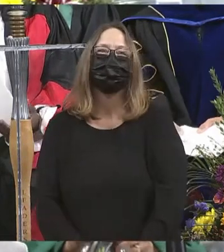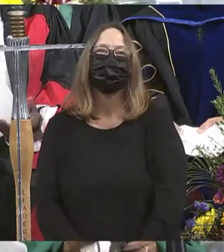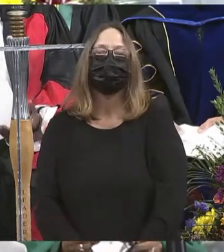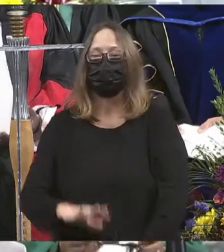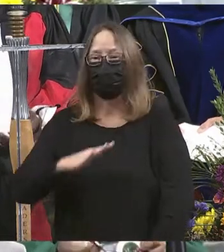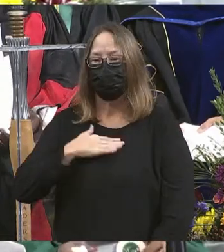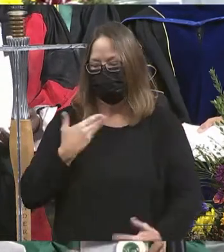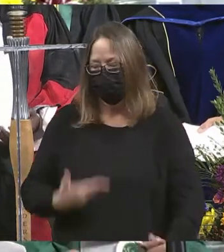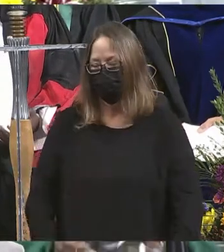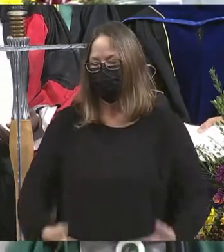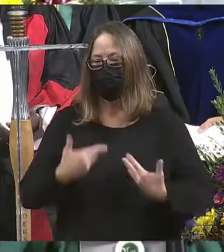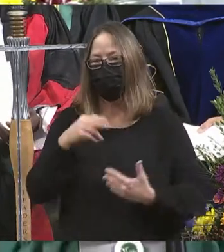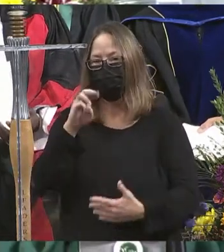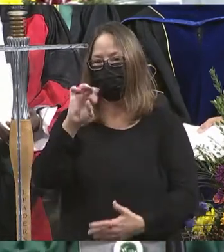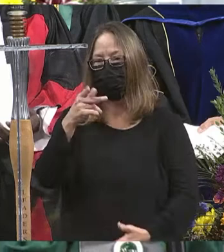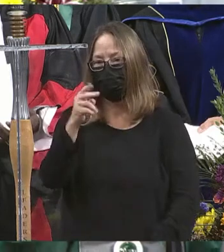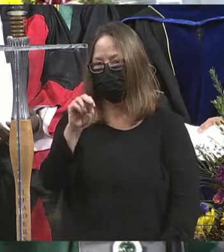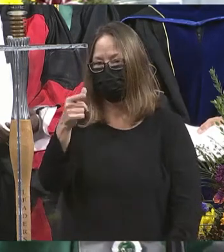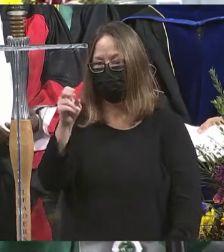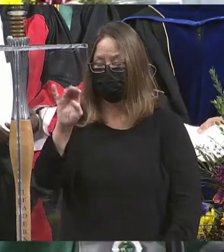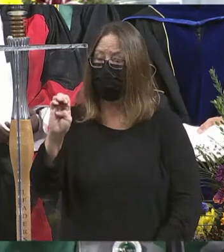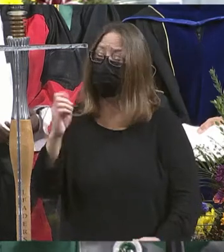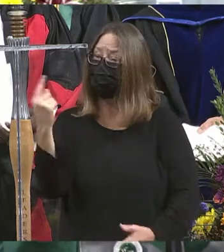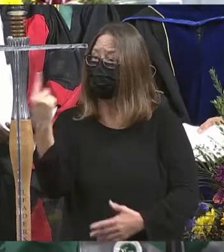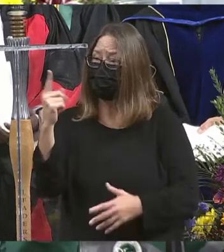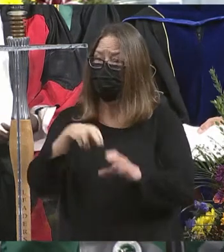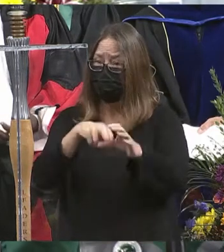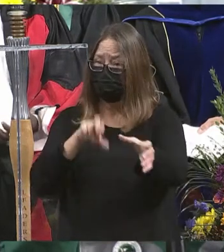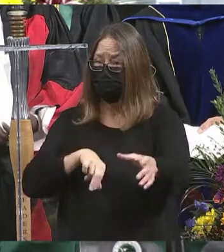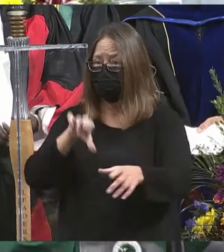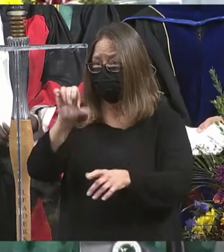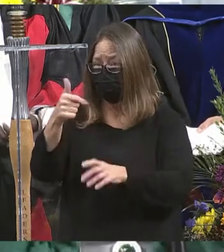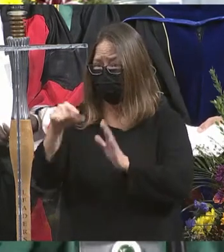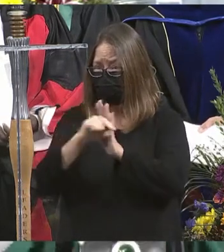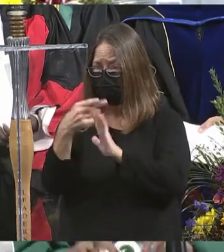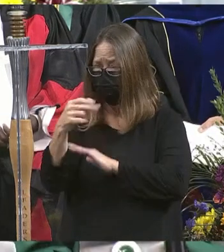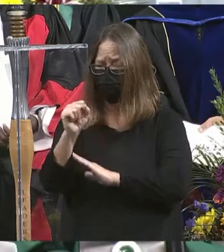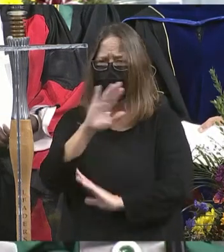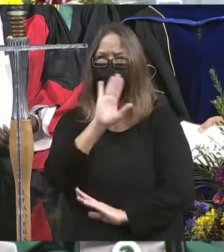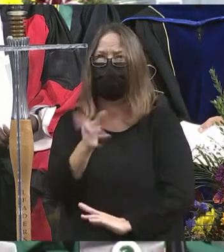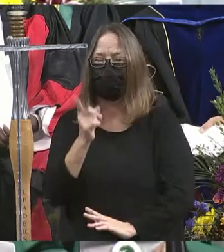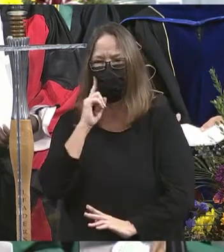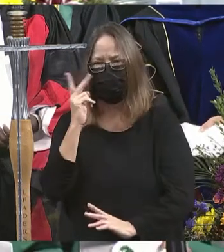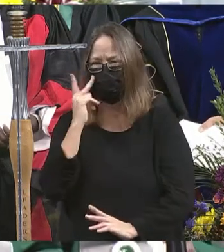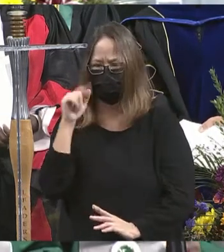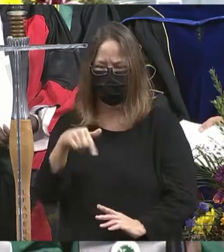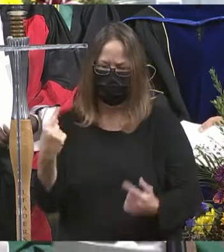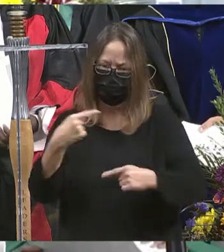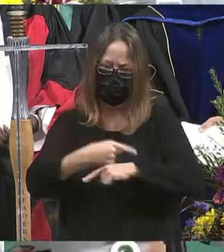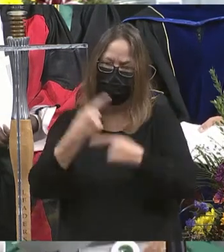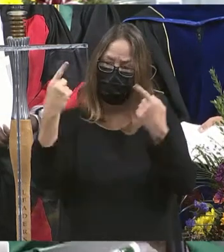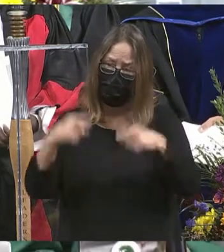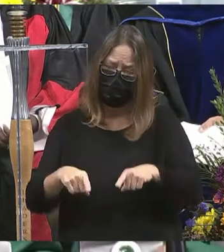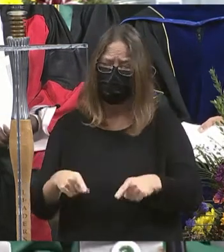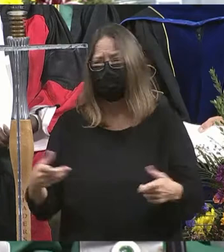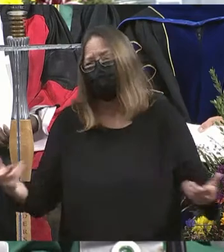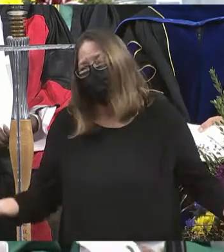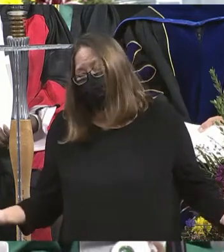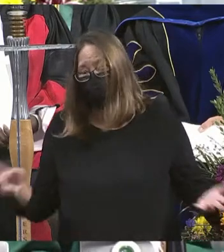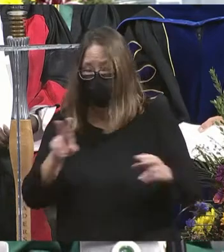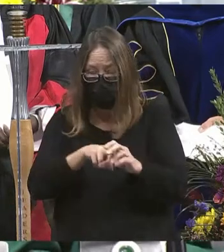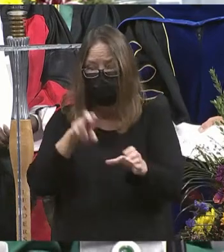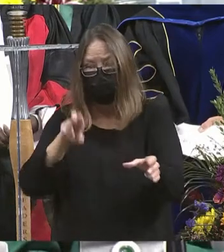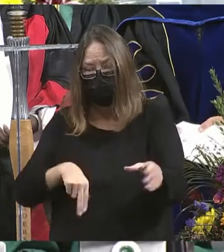My name is Morgan George, and as someone who dropped out of high school in 10th grade, I never thought I would see this day. I mean, when you drop out of high school, you